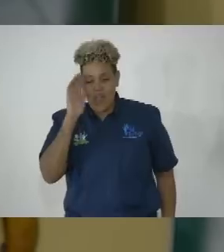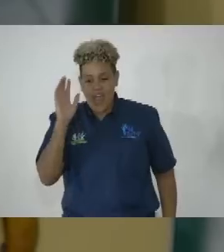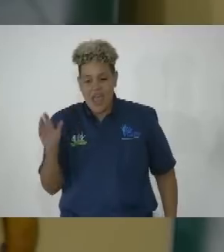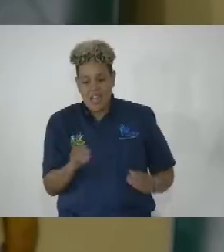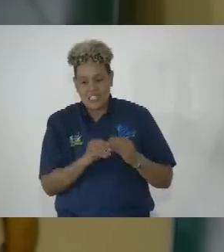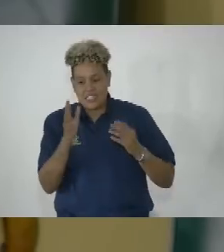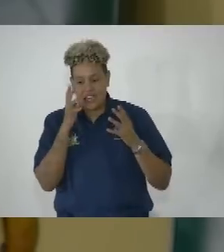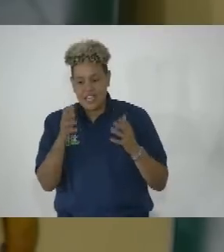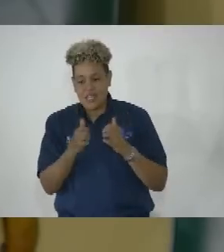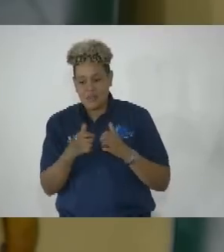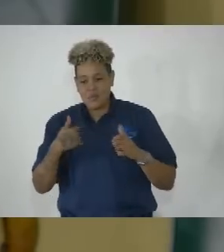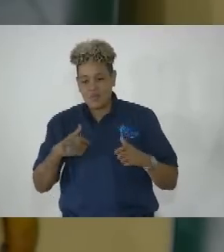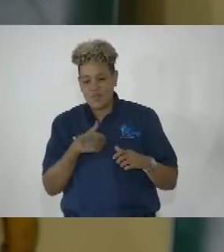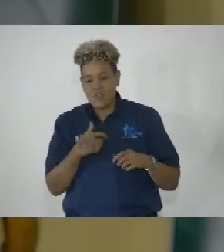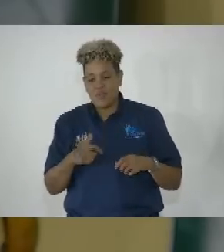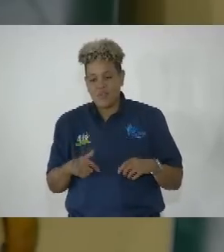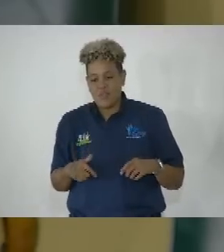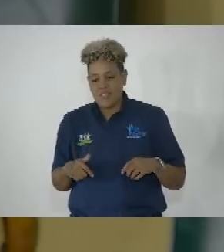us.